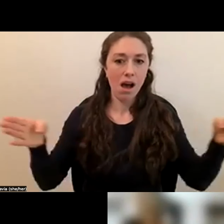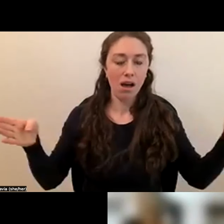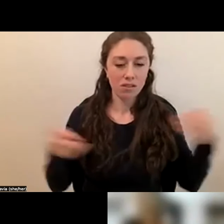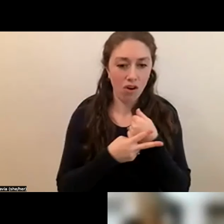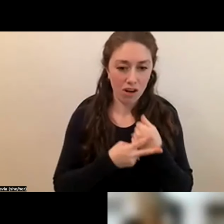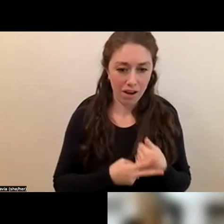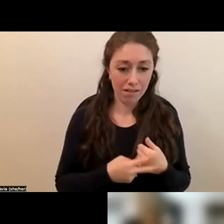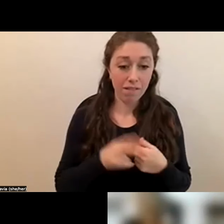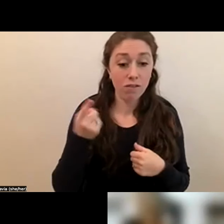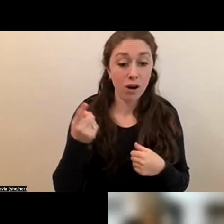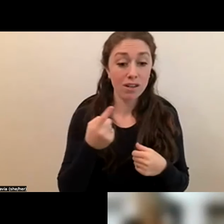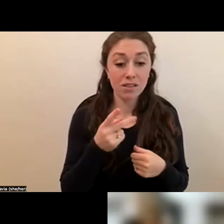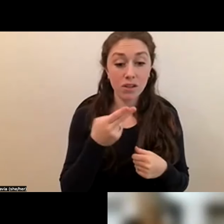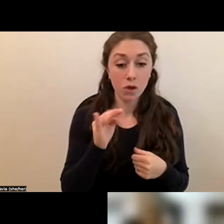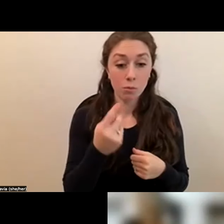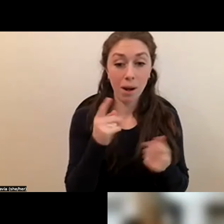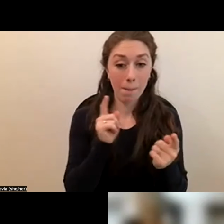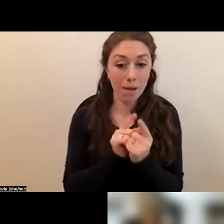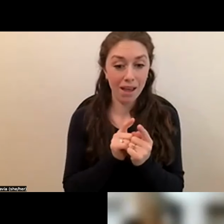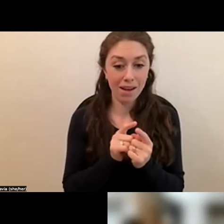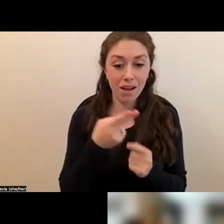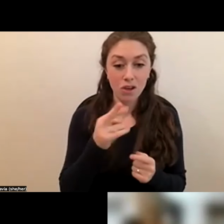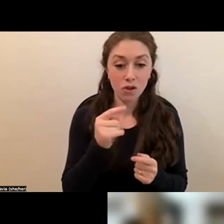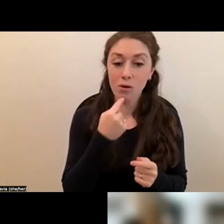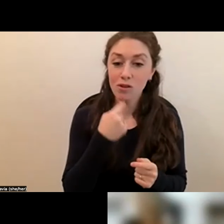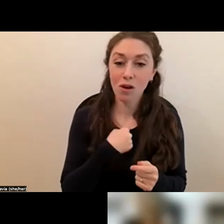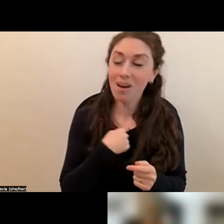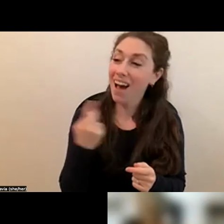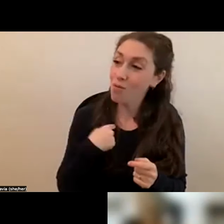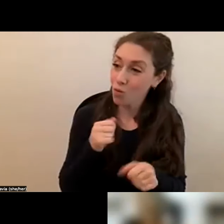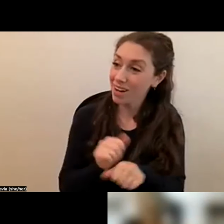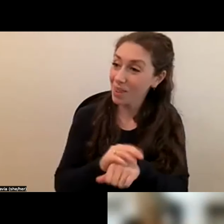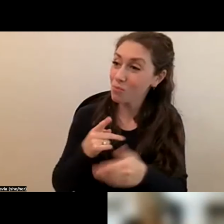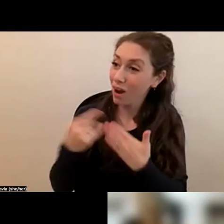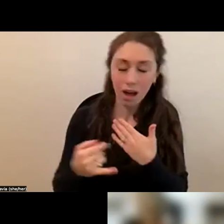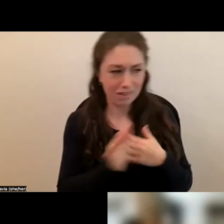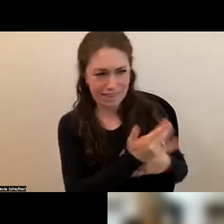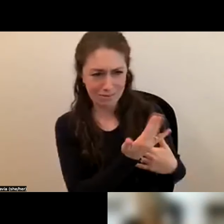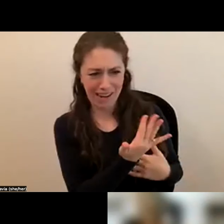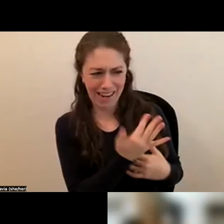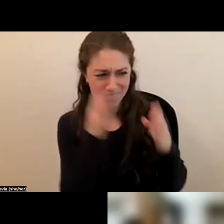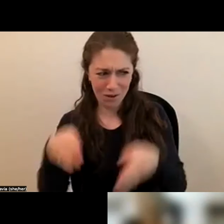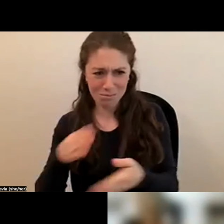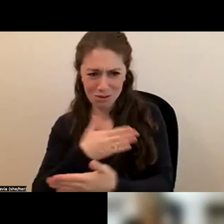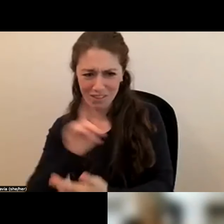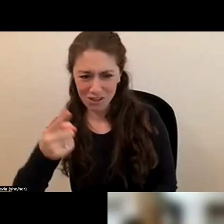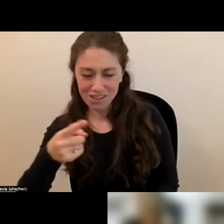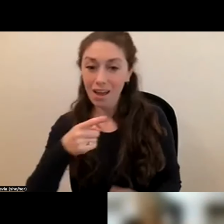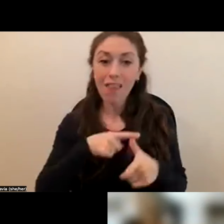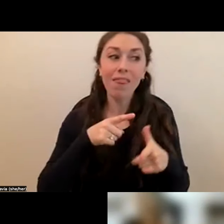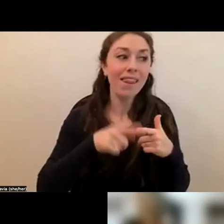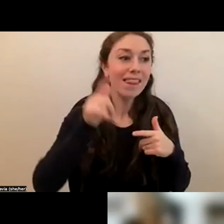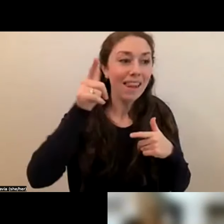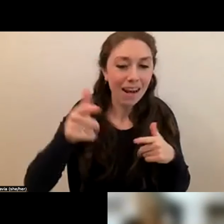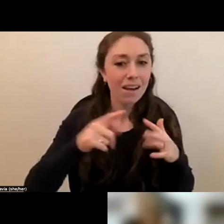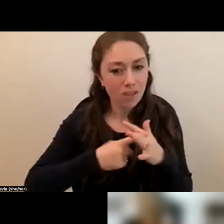met, Hubert had told me, hey, man, I've been working on a project. And I was like, let's focus on the music first. But only then, you know, did we start to dive into